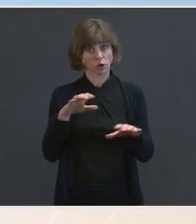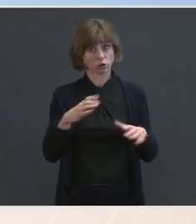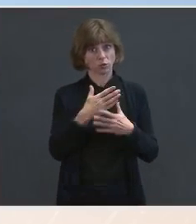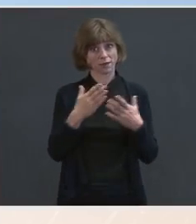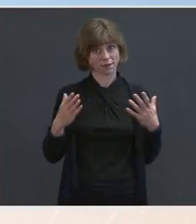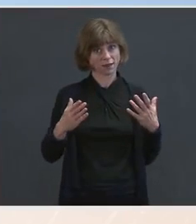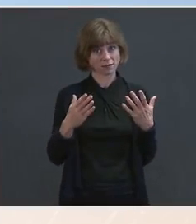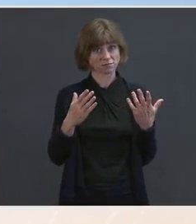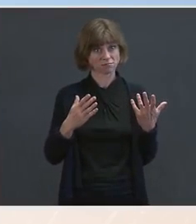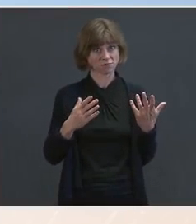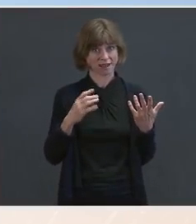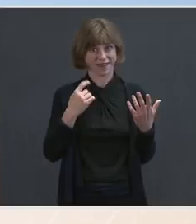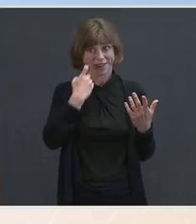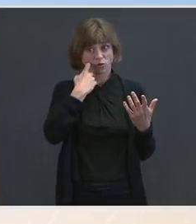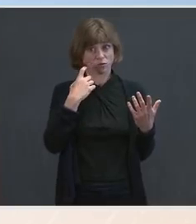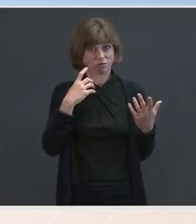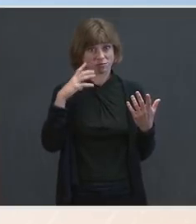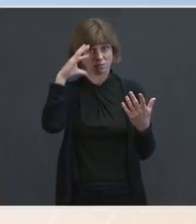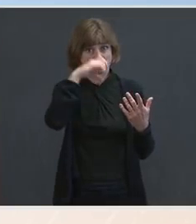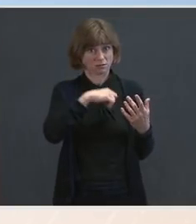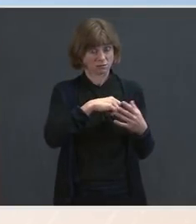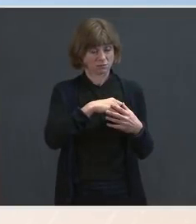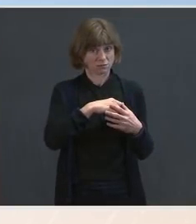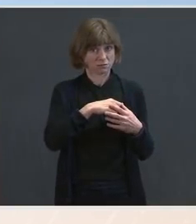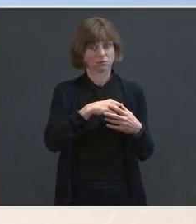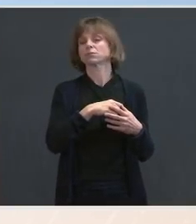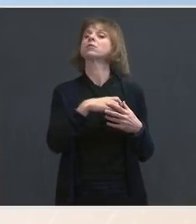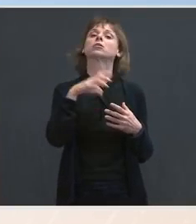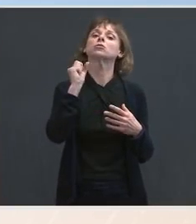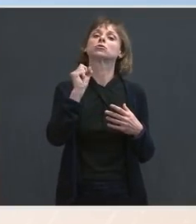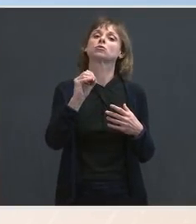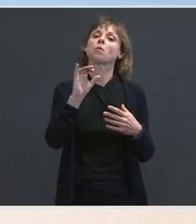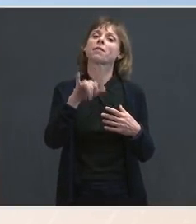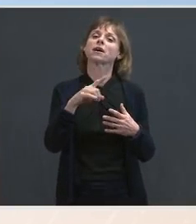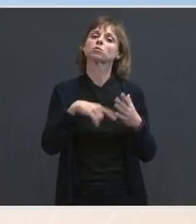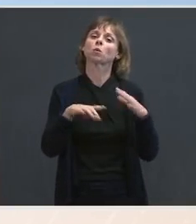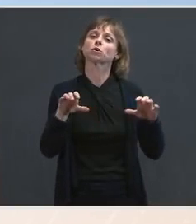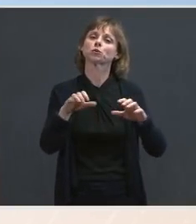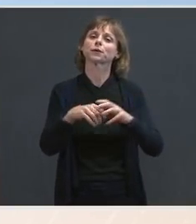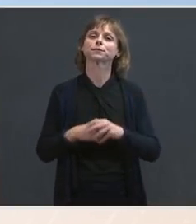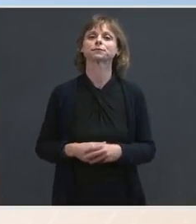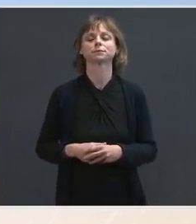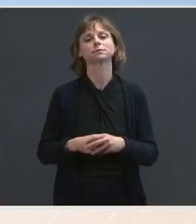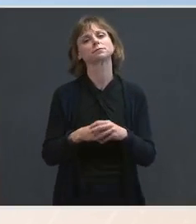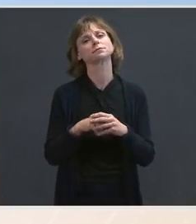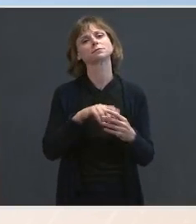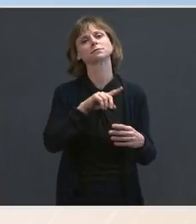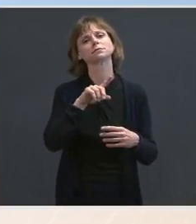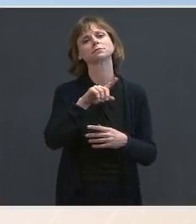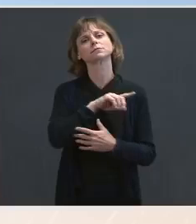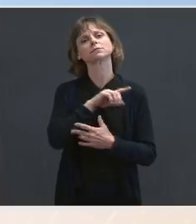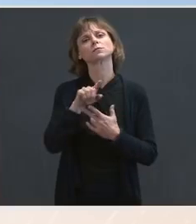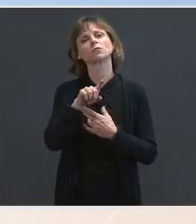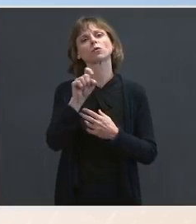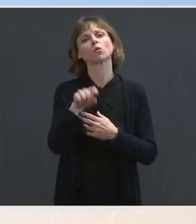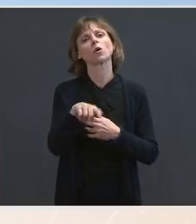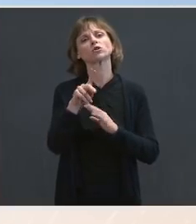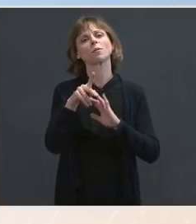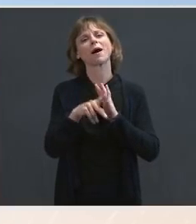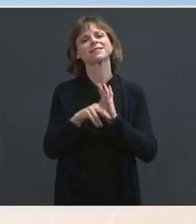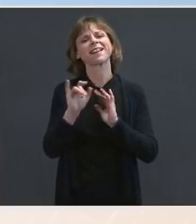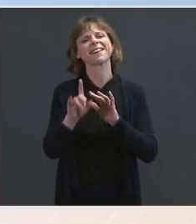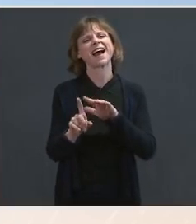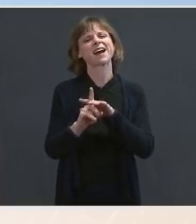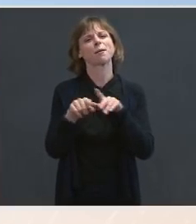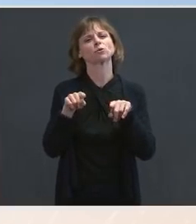stigma. So that's what we're doing, Phil. And then just real quick from a policy question, I know this came up during your confirmation hearing, but do you